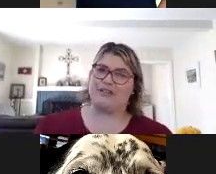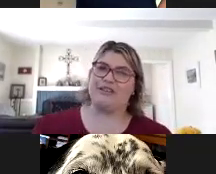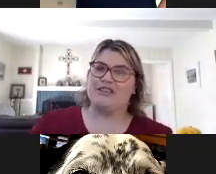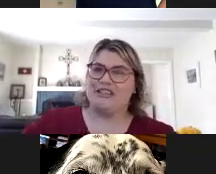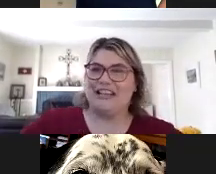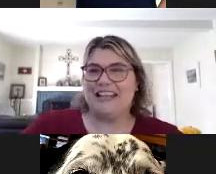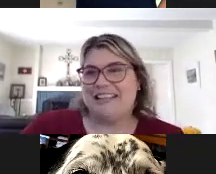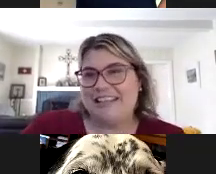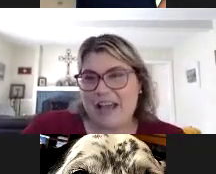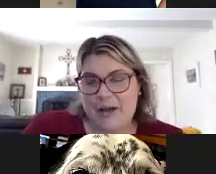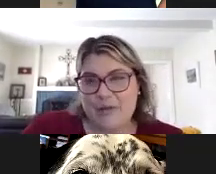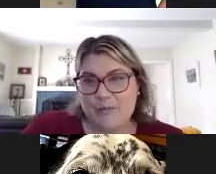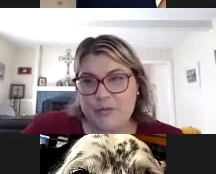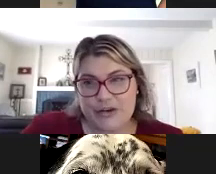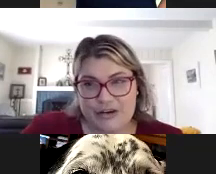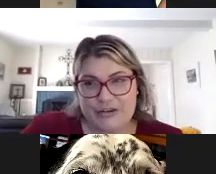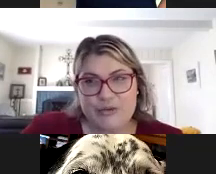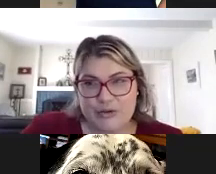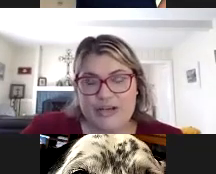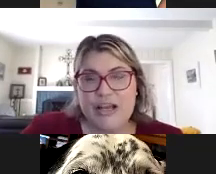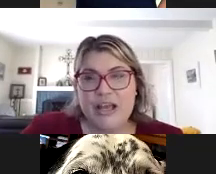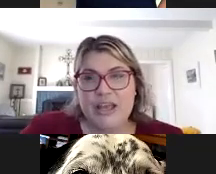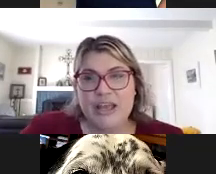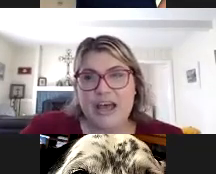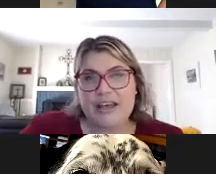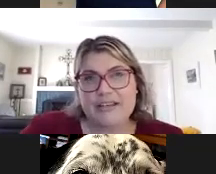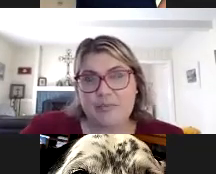America Resurgent, and it's more geared toward